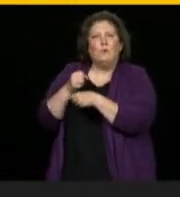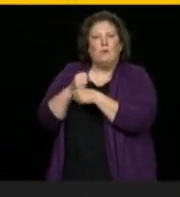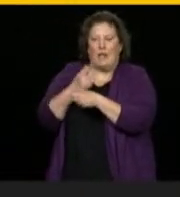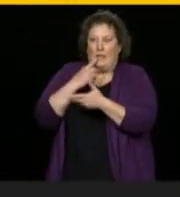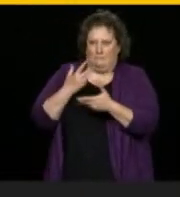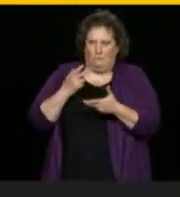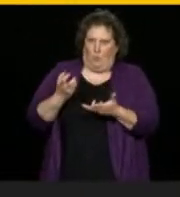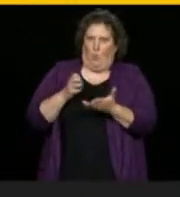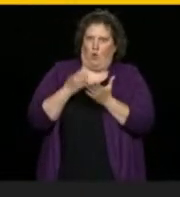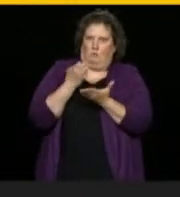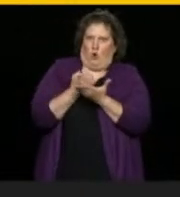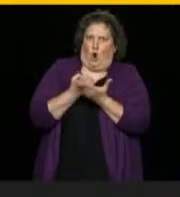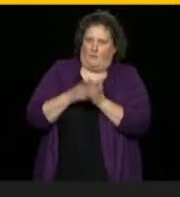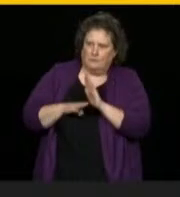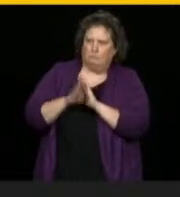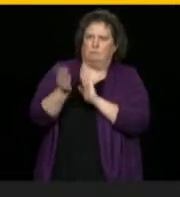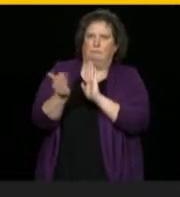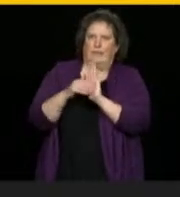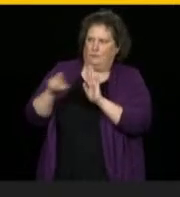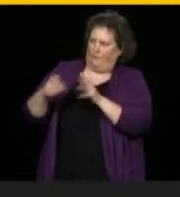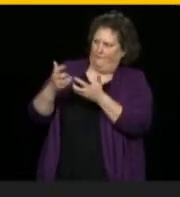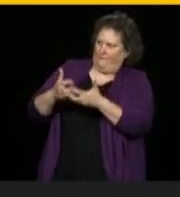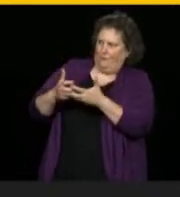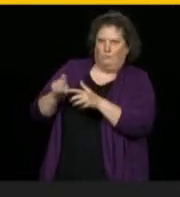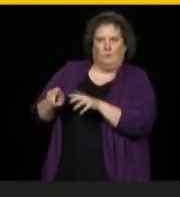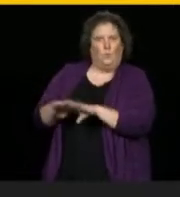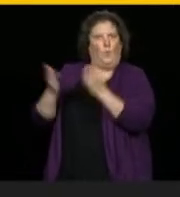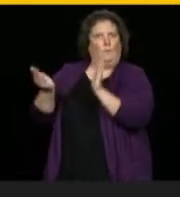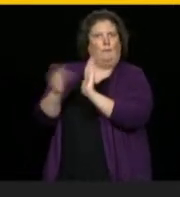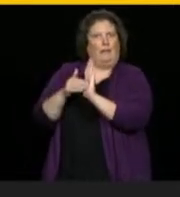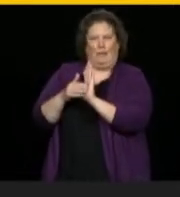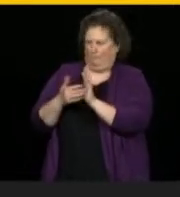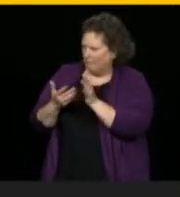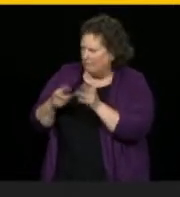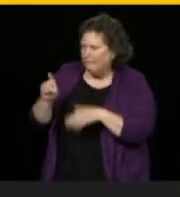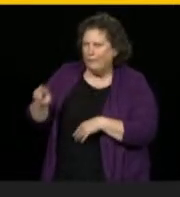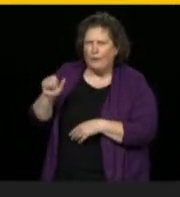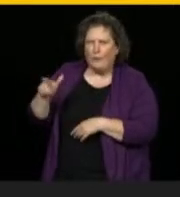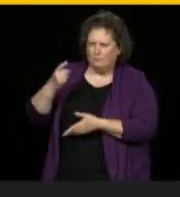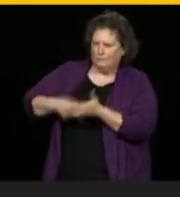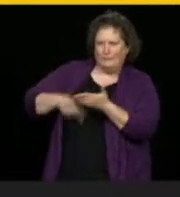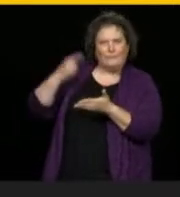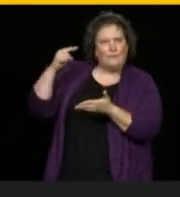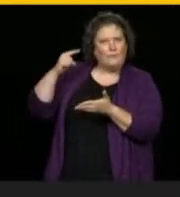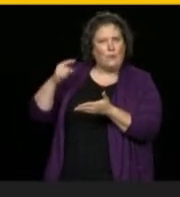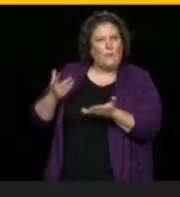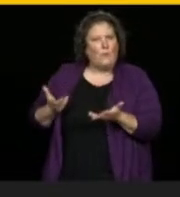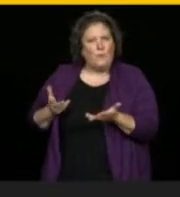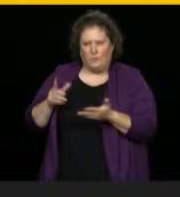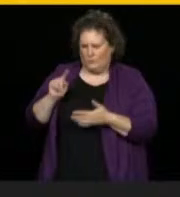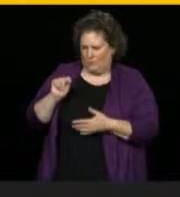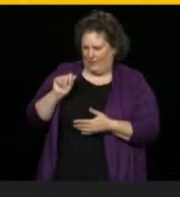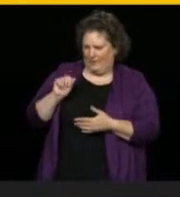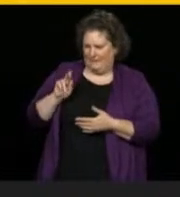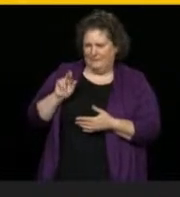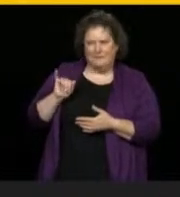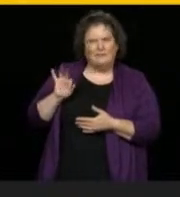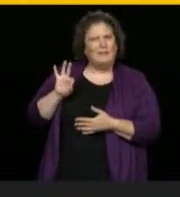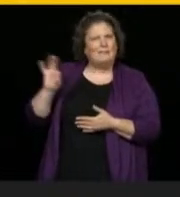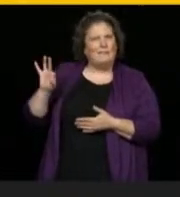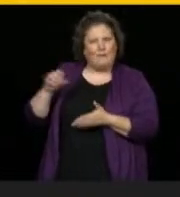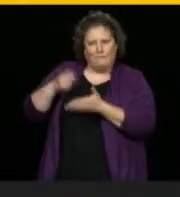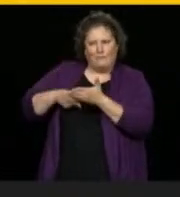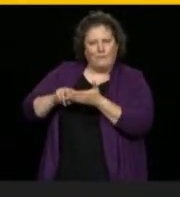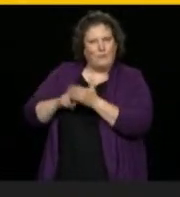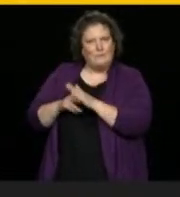again across North America. So what tariffs would do would be to raise prices for